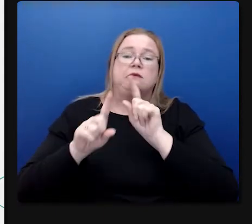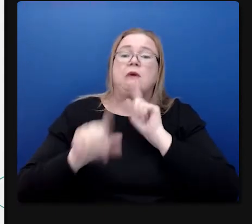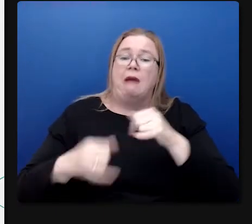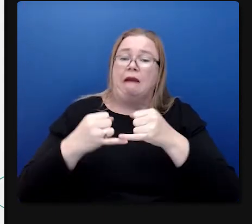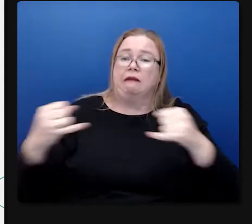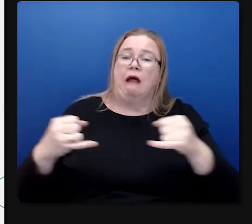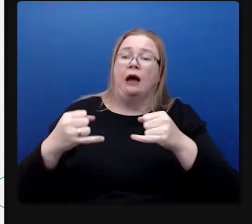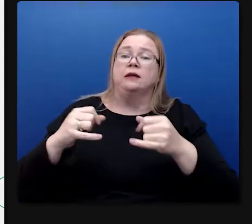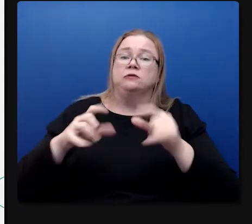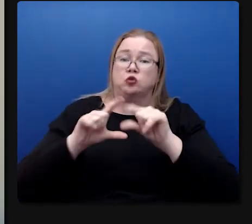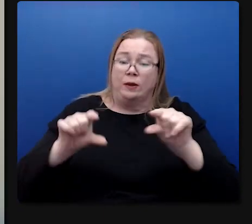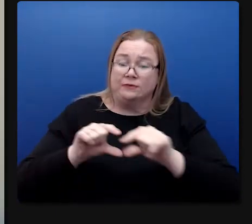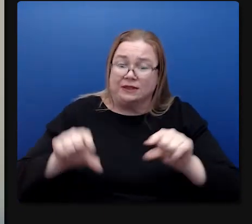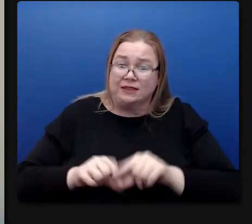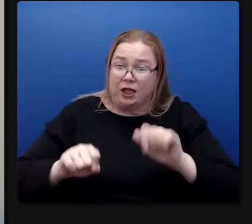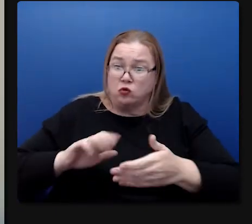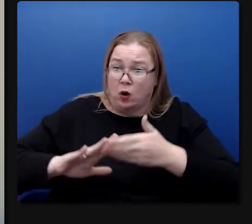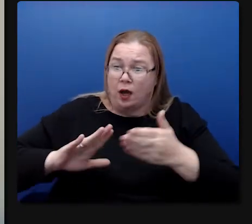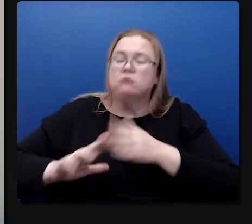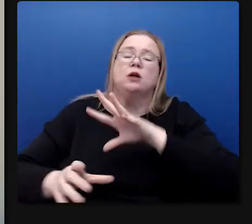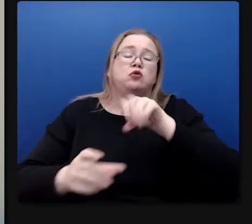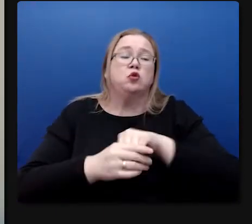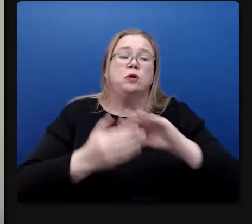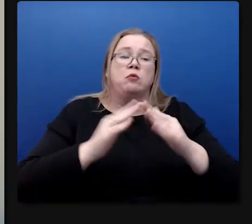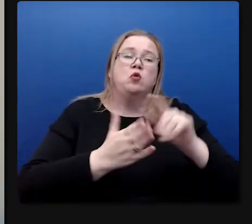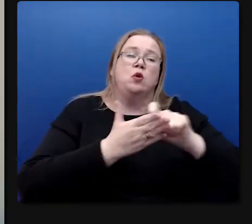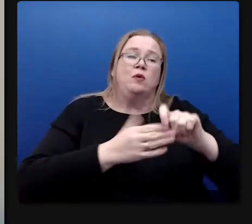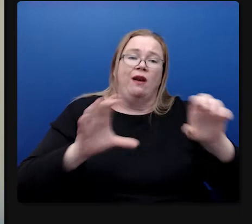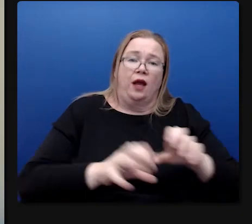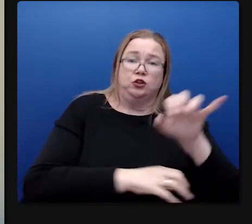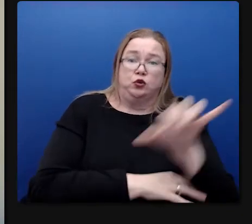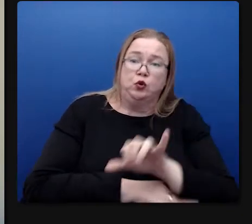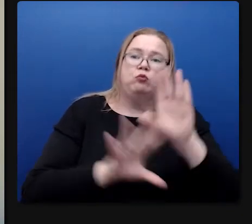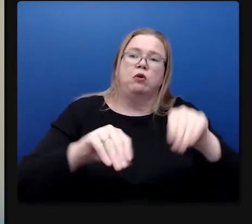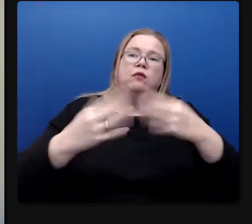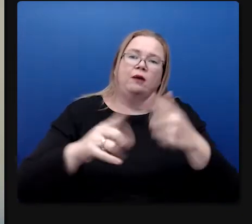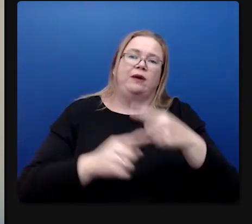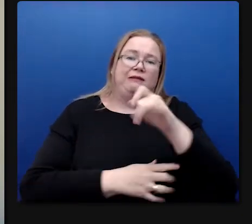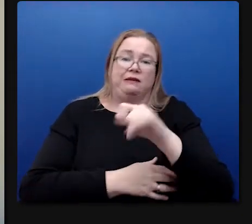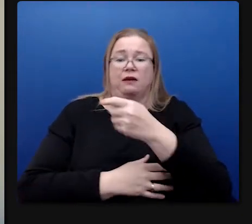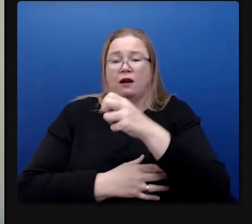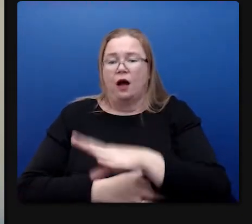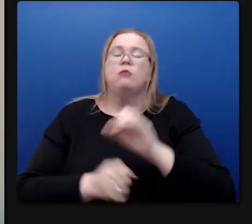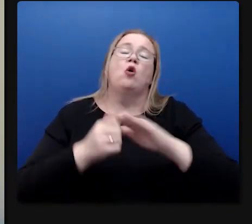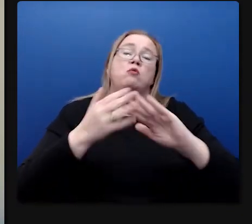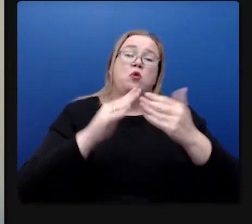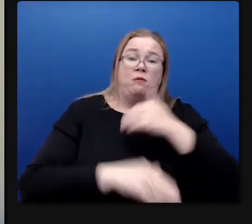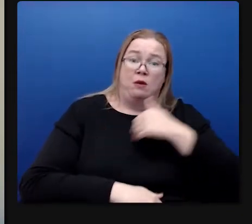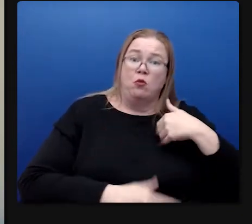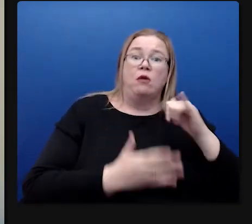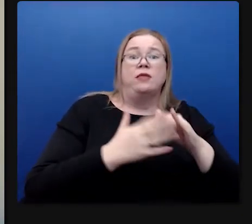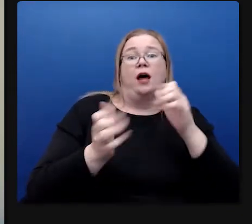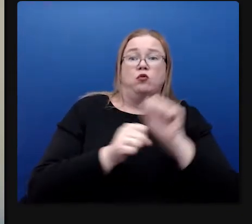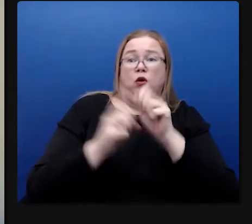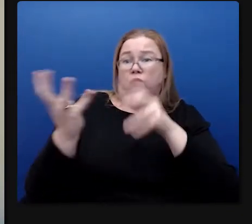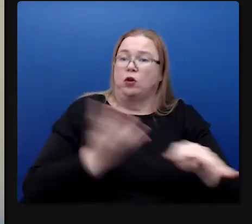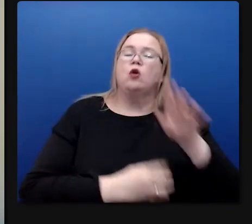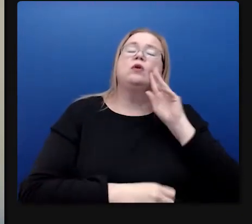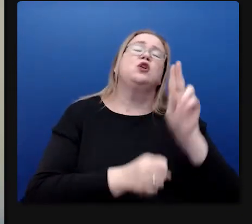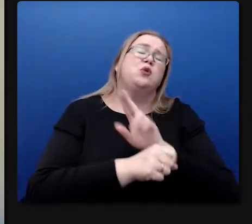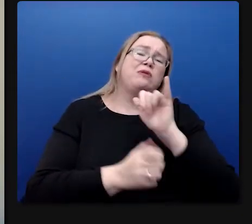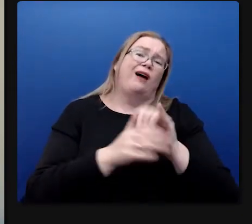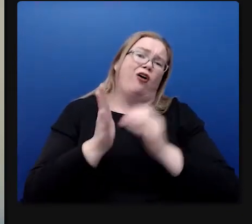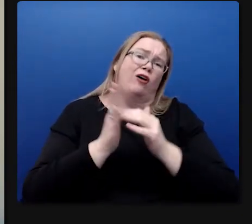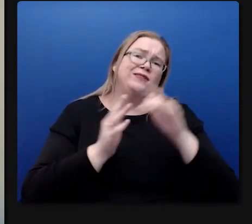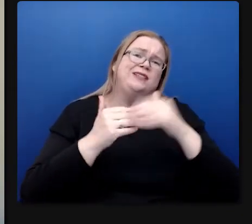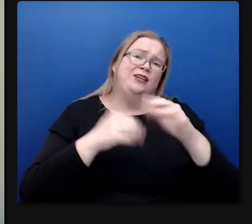command line scripts that you run, but you can also include community written actions provided by GitHub or by community members in that workflow. We're going to use that